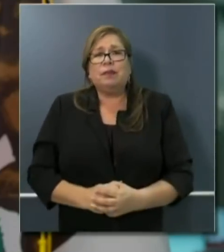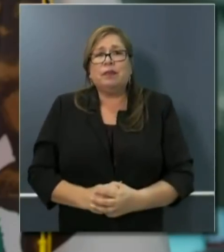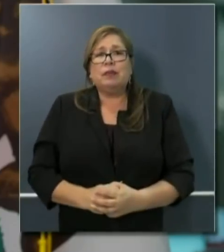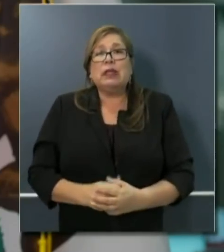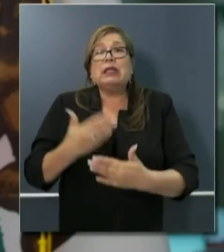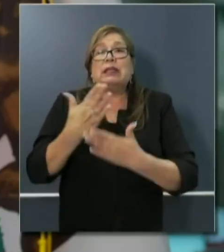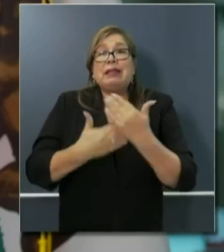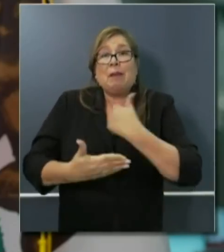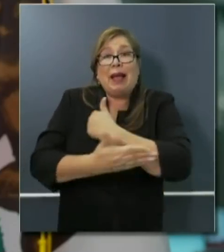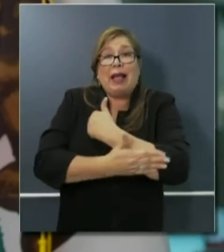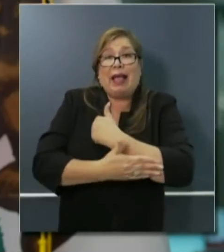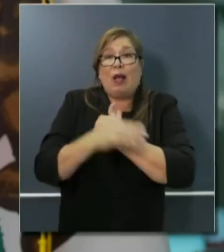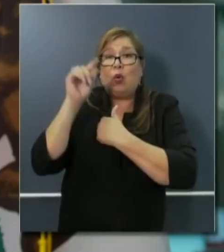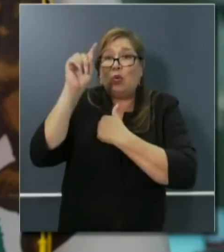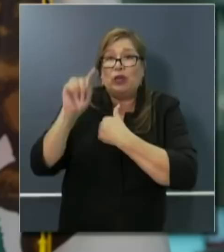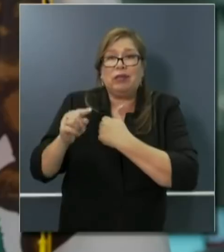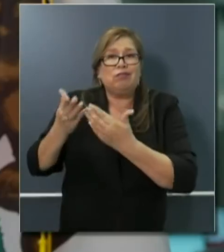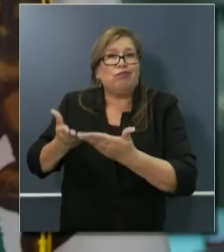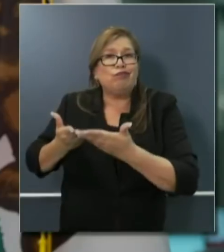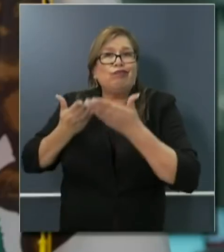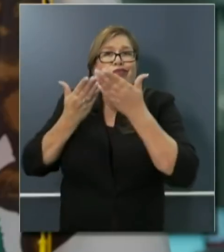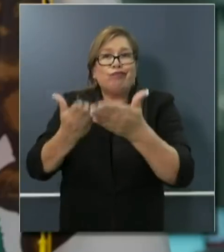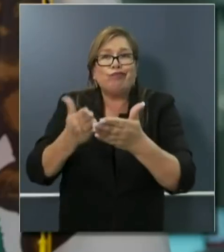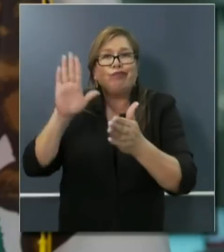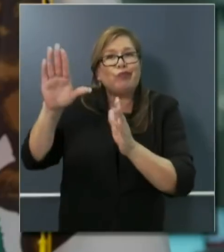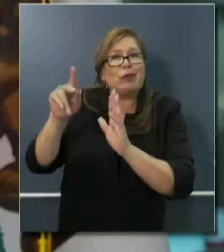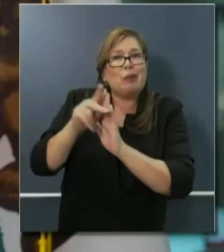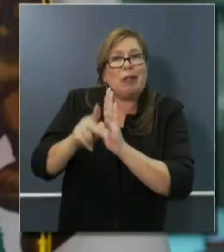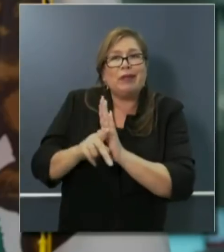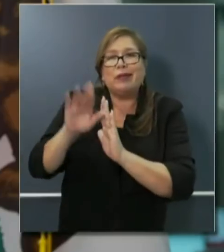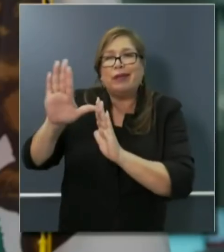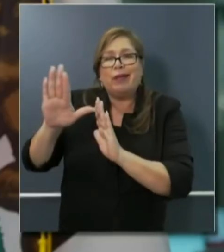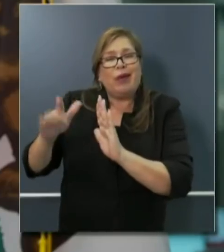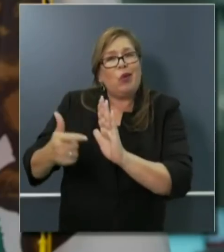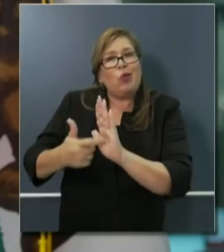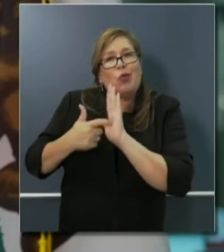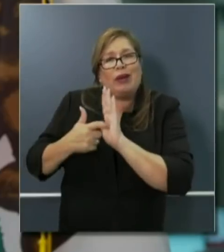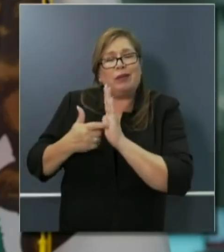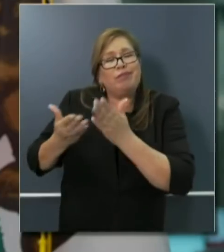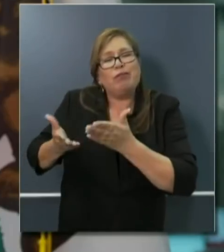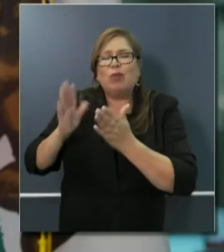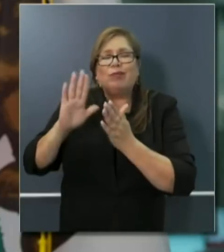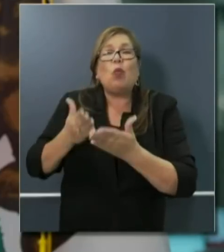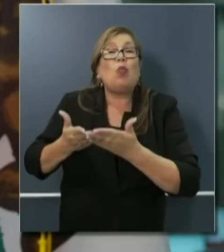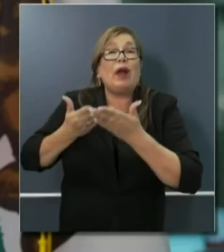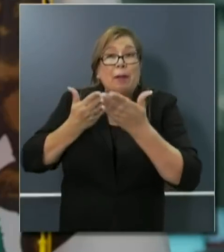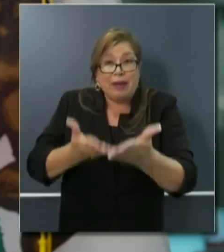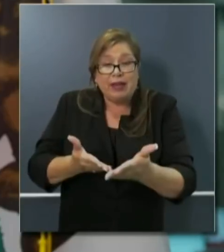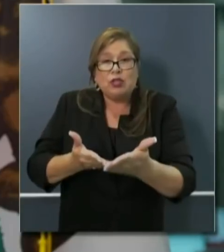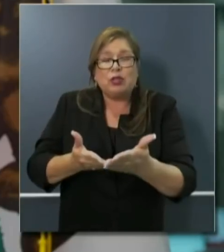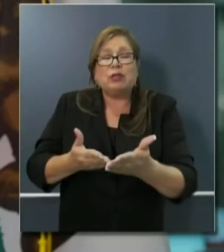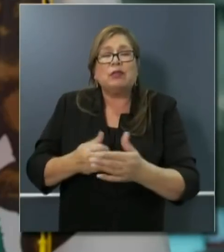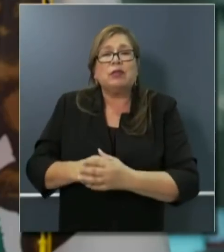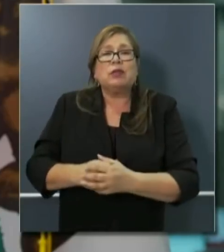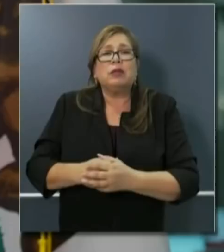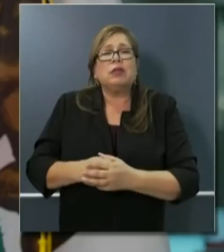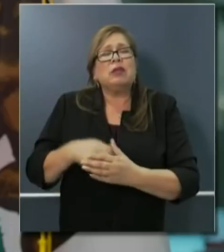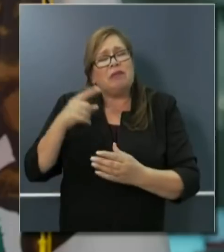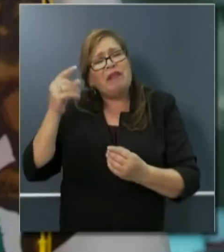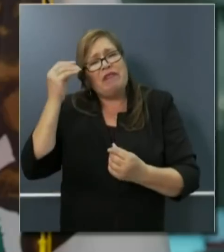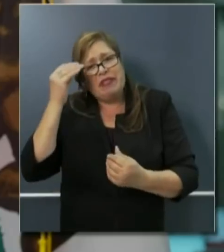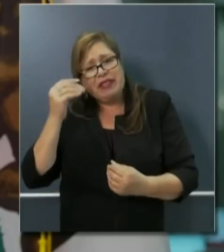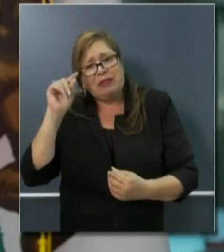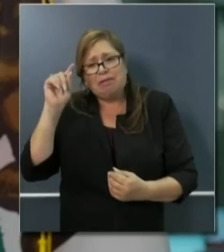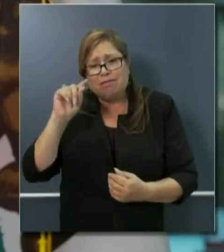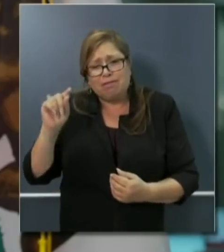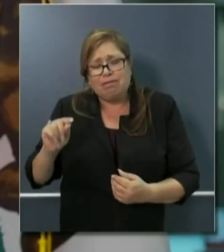are introducing policies and recommendations around, or some counties introducing these recommendations, and they're being done so thoughtfully. And